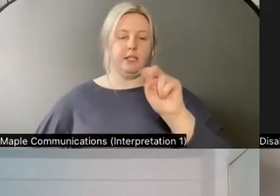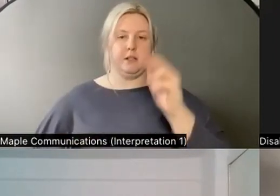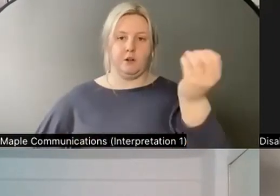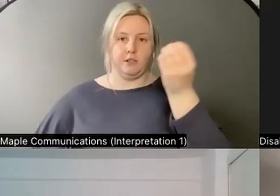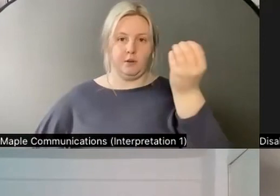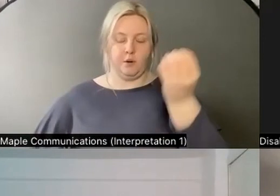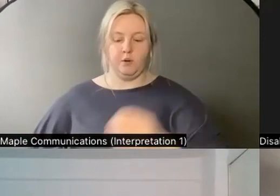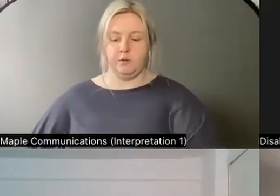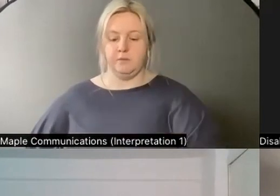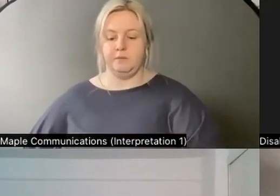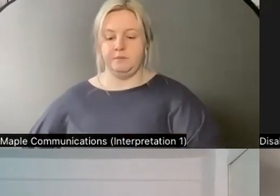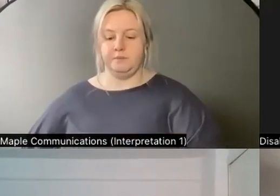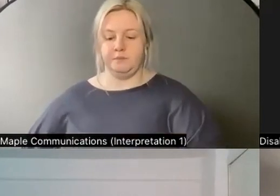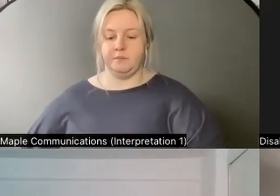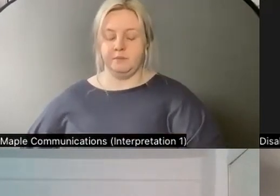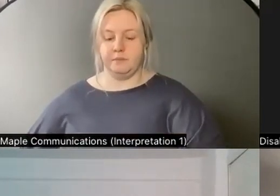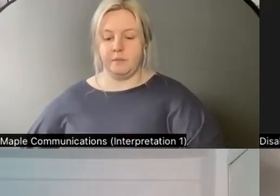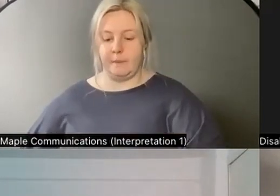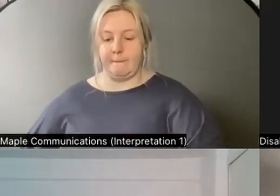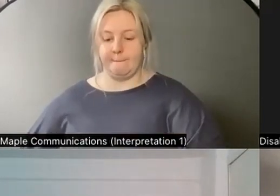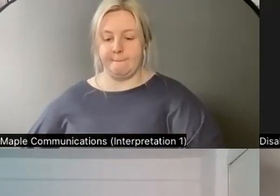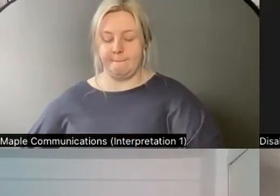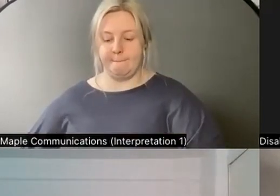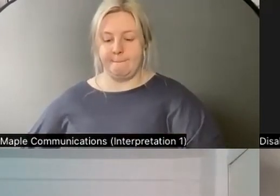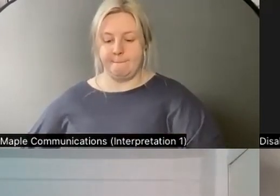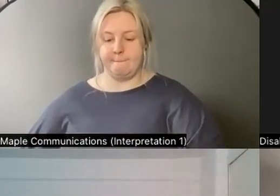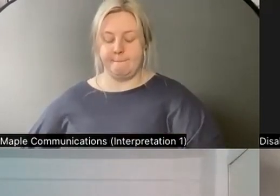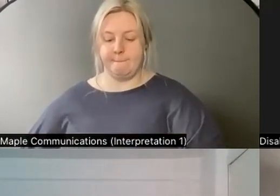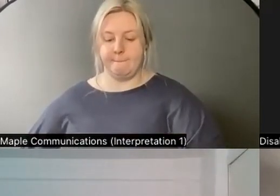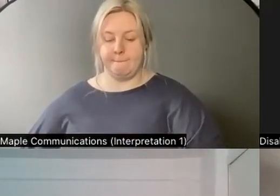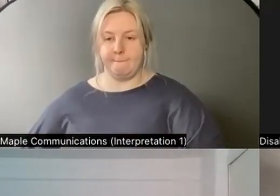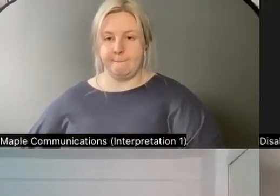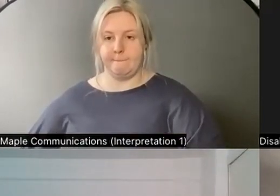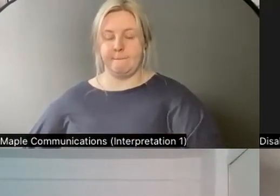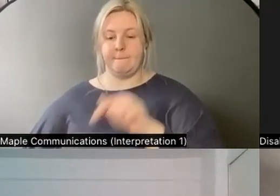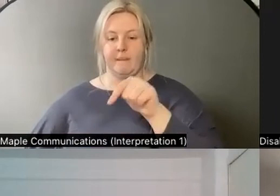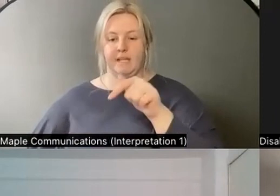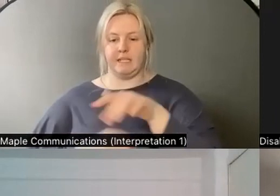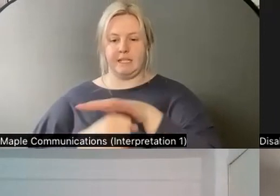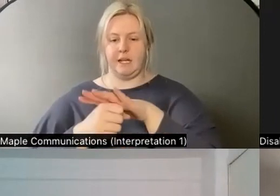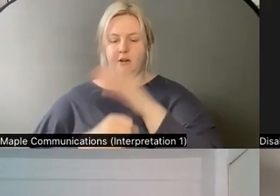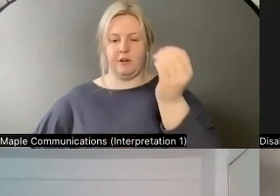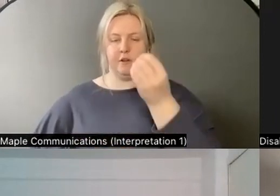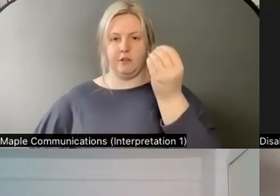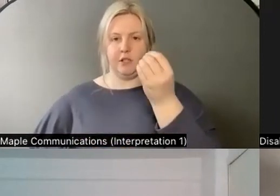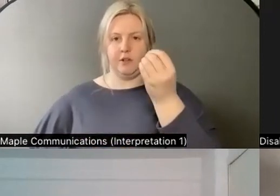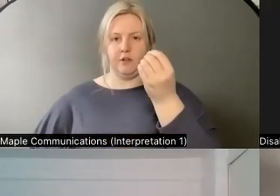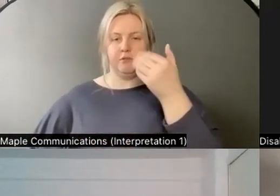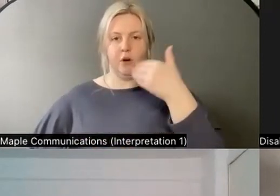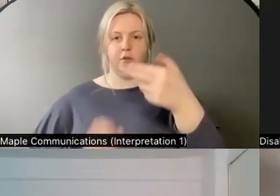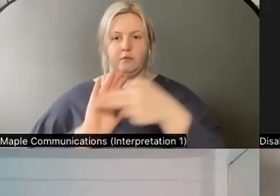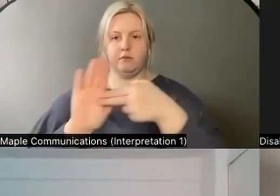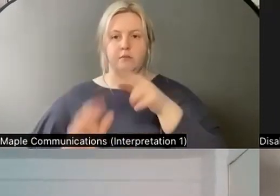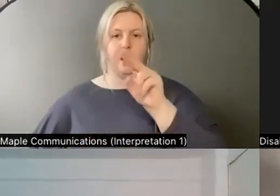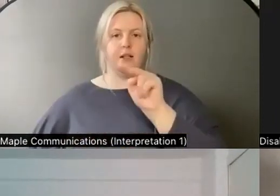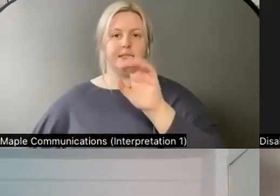This part of Ontario, people don't, I think, always say unceded as much because there's this idea that the land was